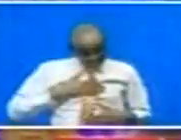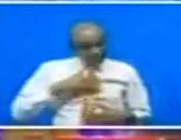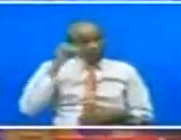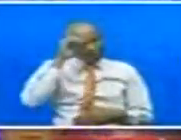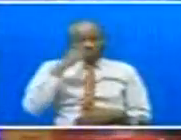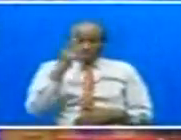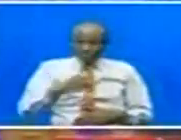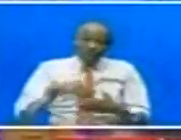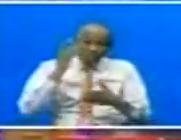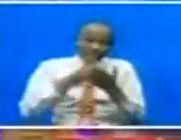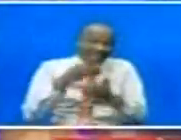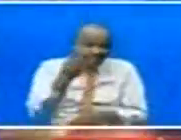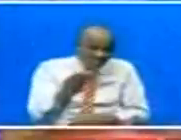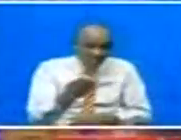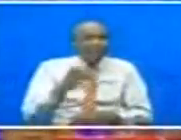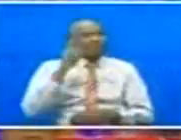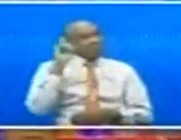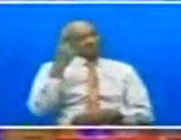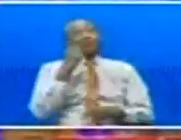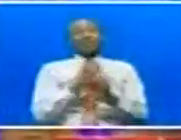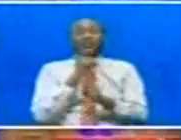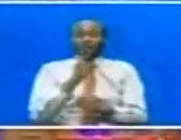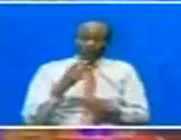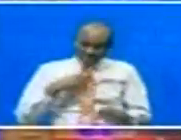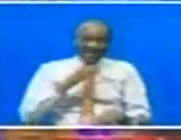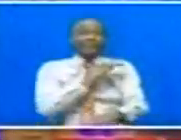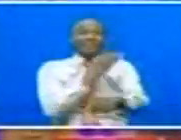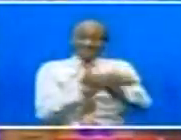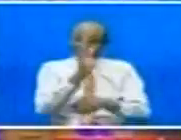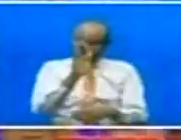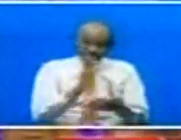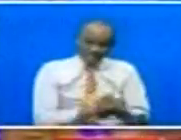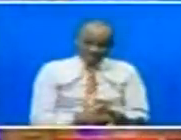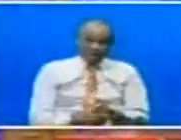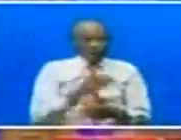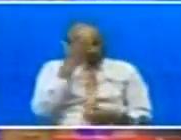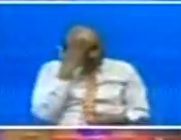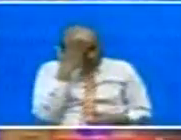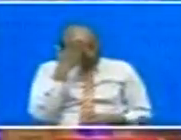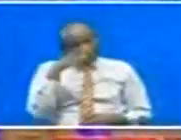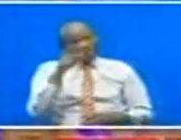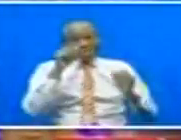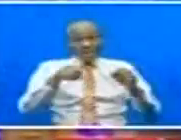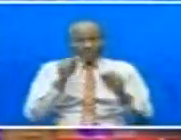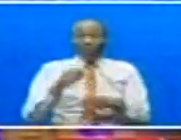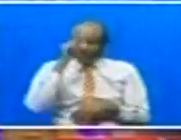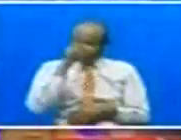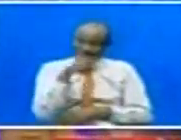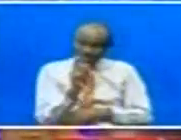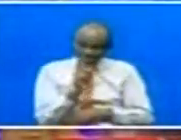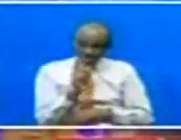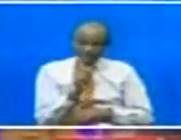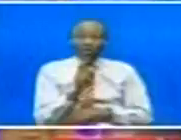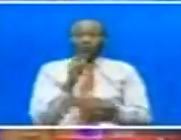we say we give you more money, we need to make sure that we create capacity that will enable the governor